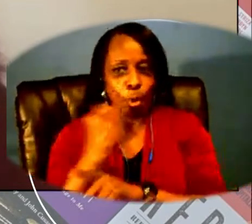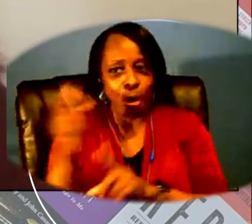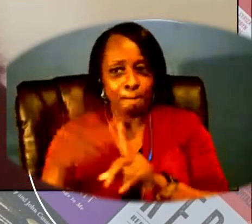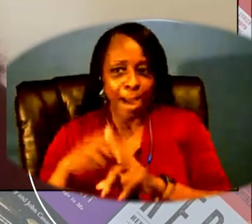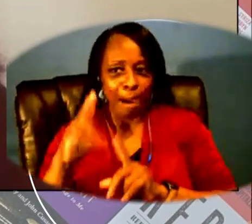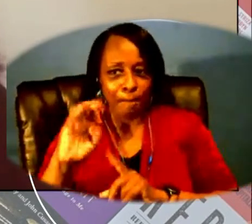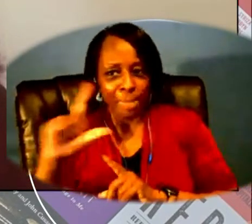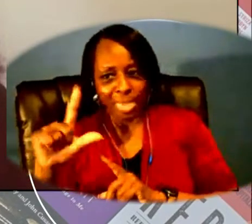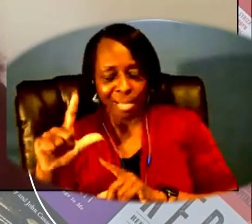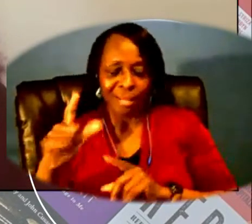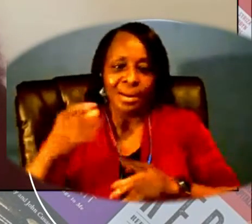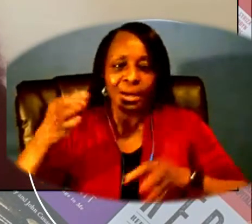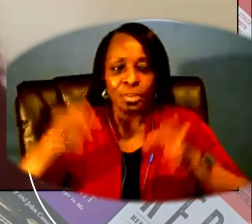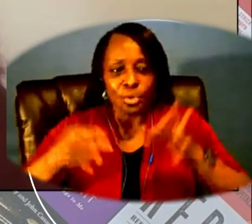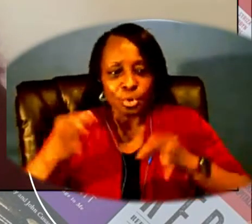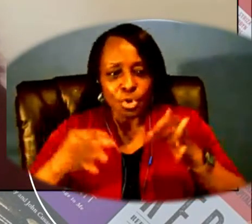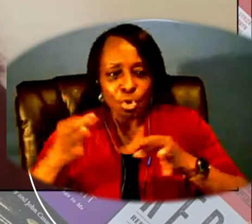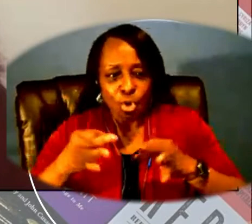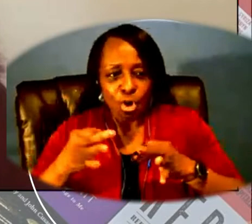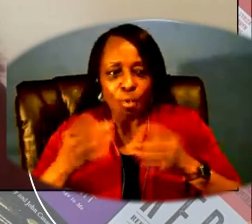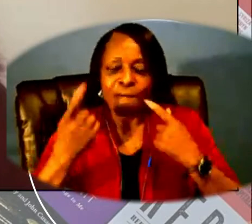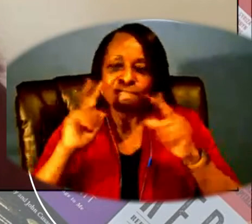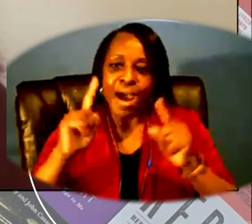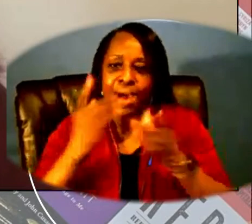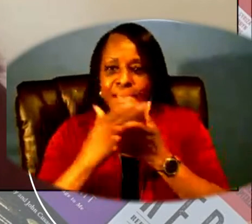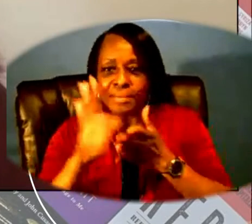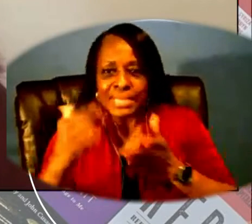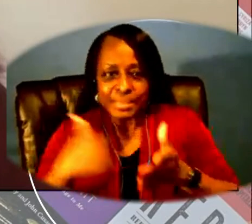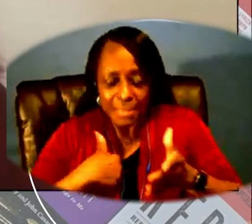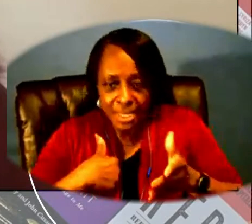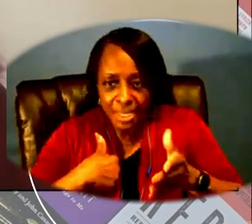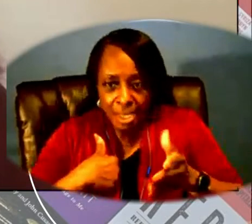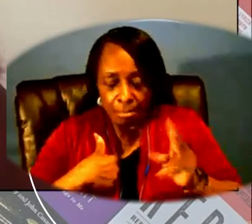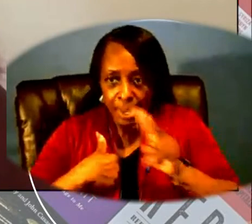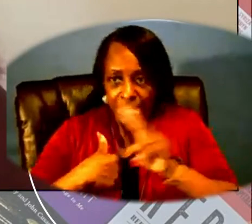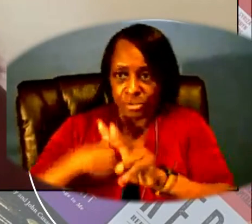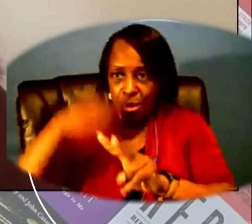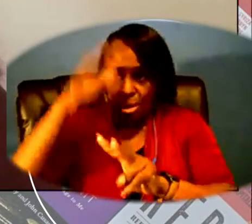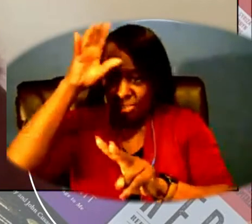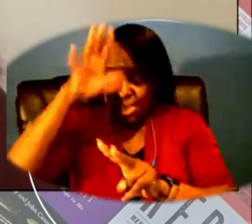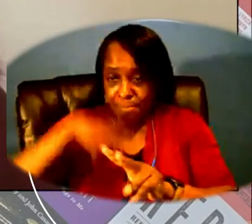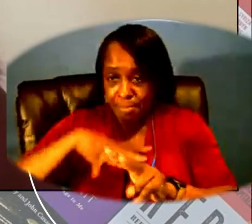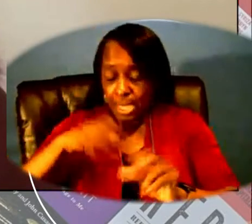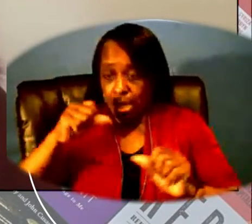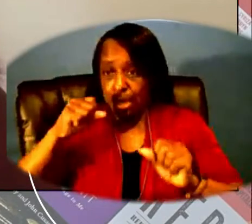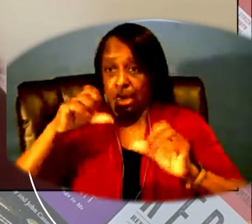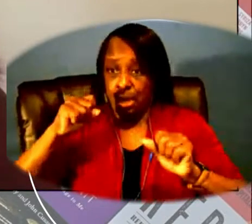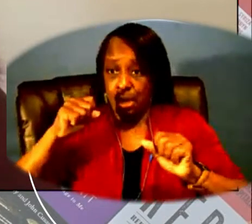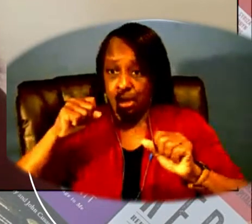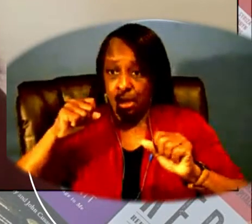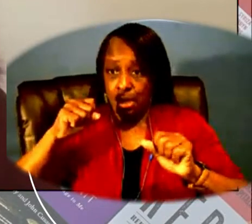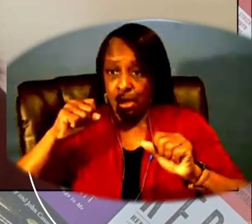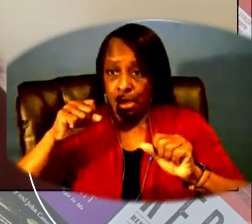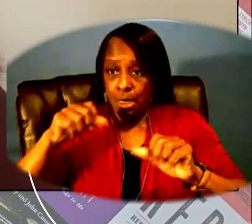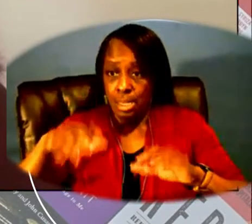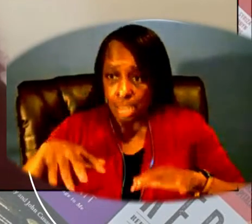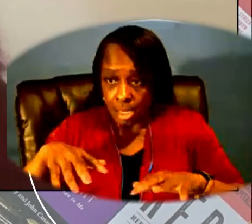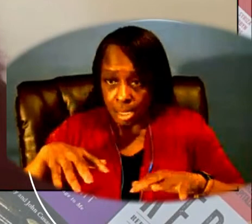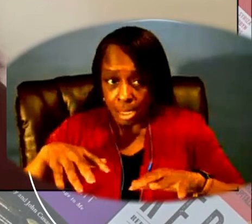courts were going to finally give me relief, but I was absolutely shaking because I